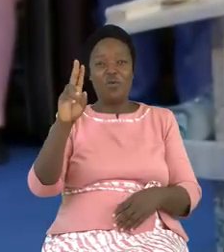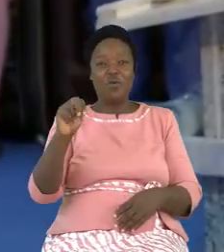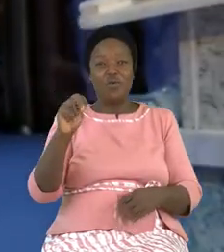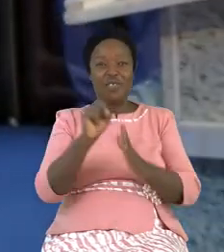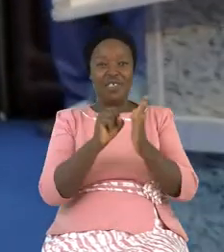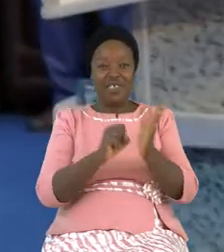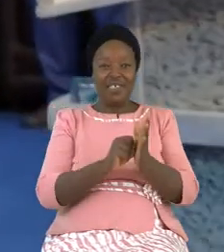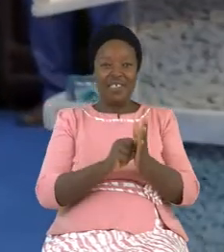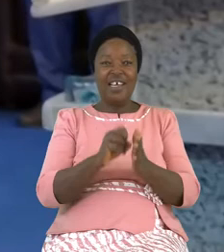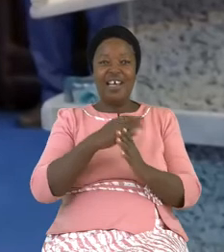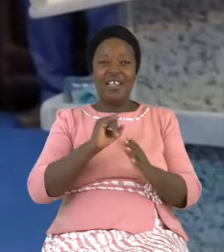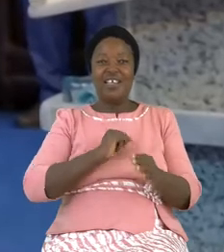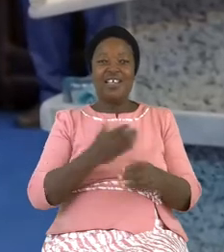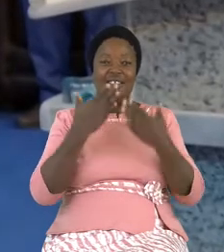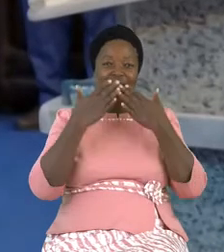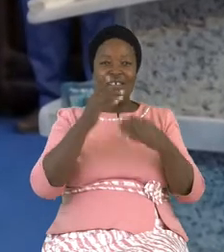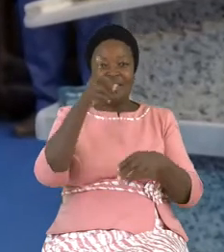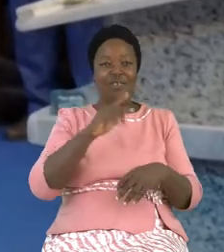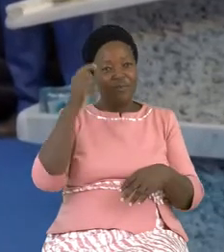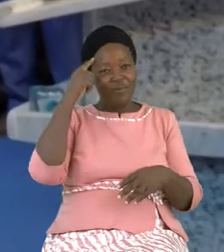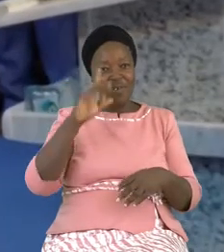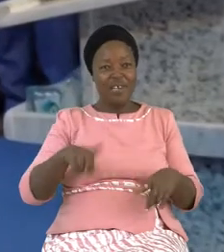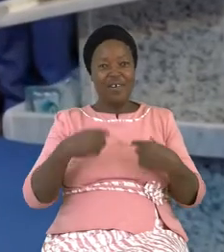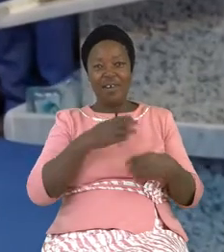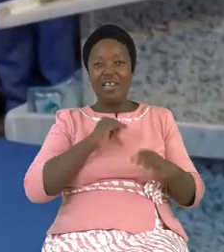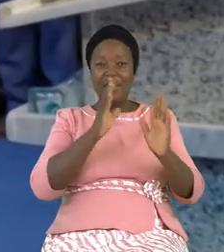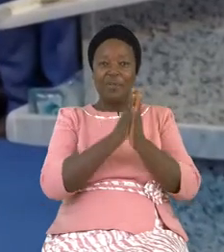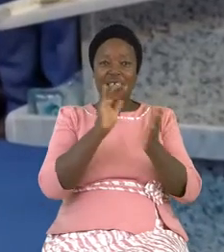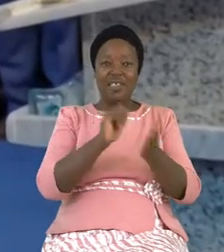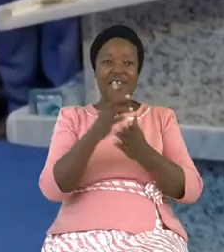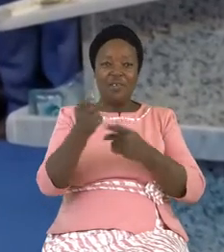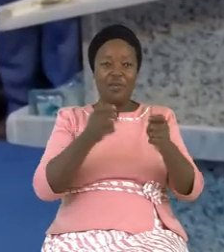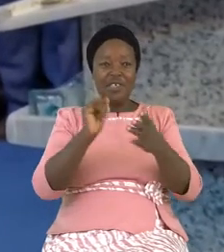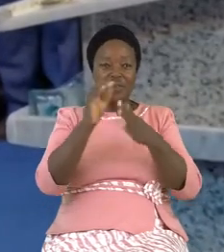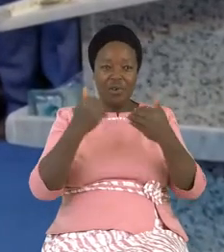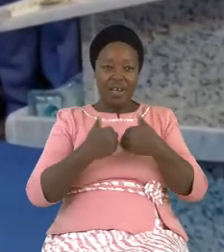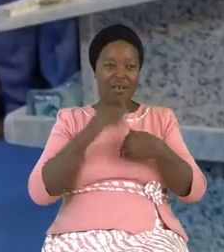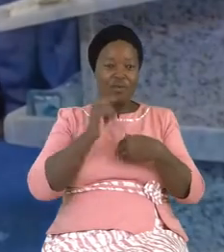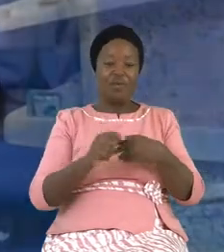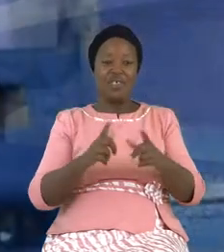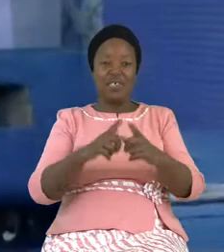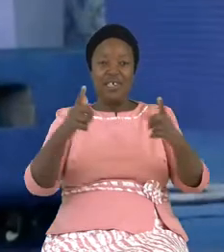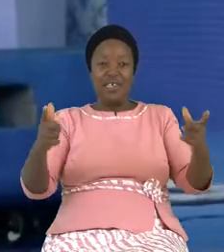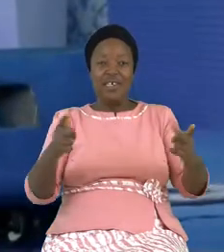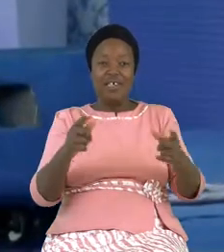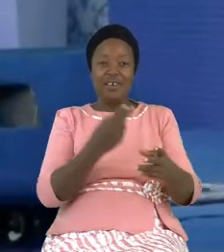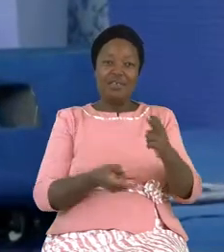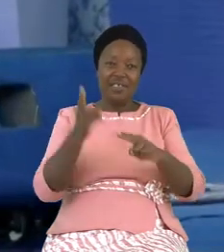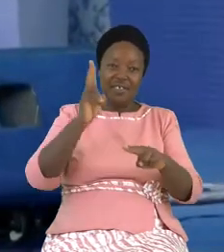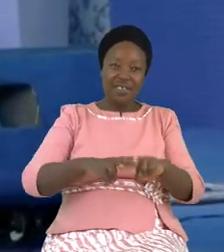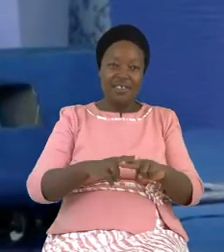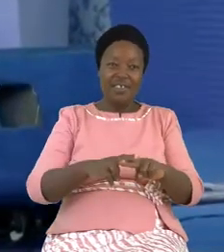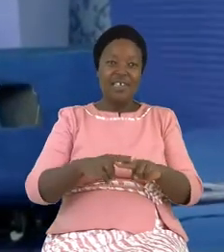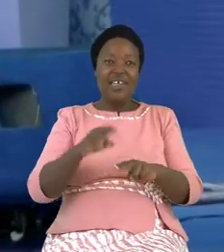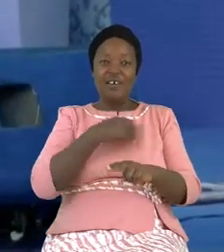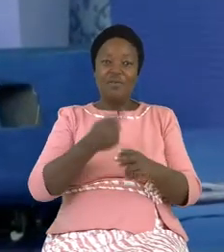in your life. And I pray the dominion you've got will expand, will increase, will